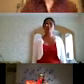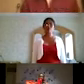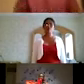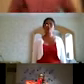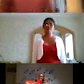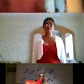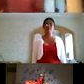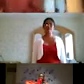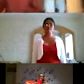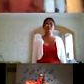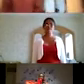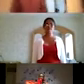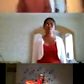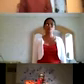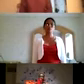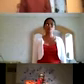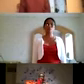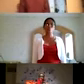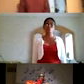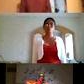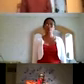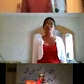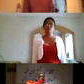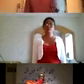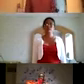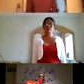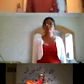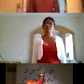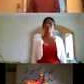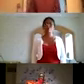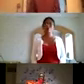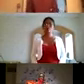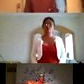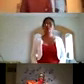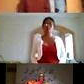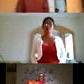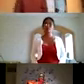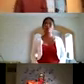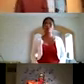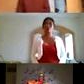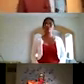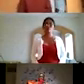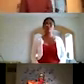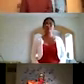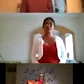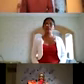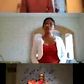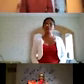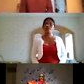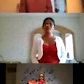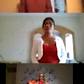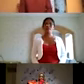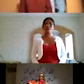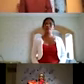1872 at Effley Vicarage, nurse, served in the Boer and First World Wars, awarded the Royal Red